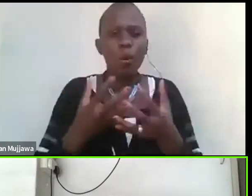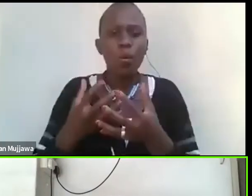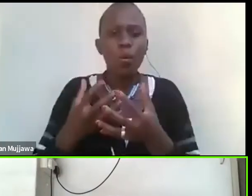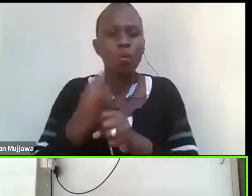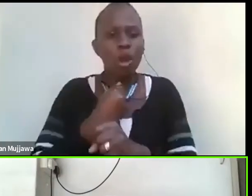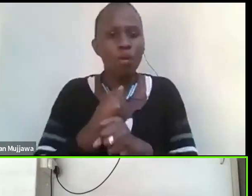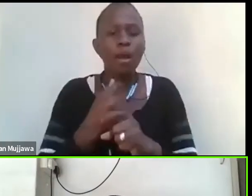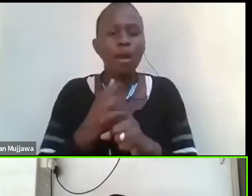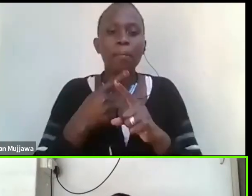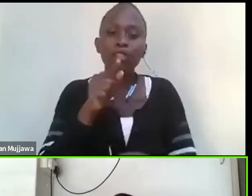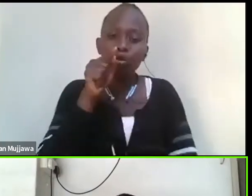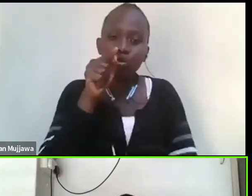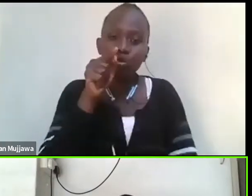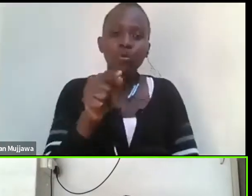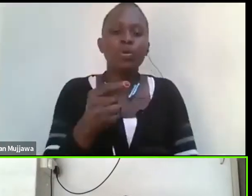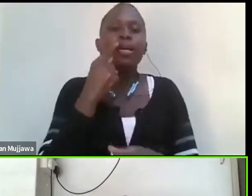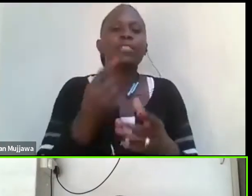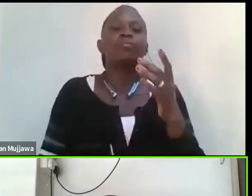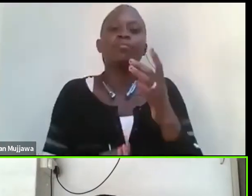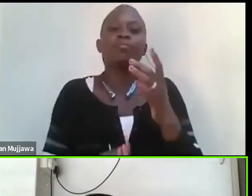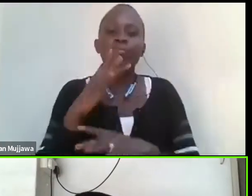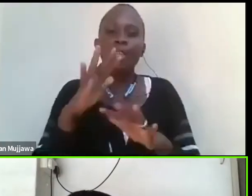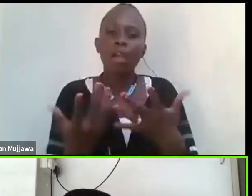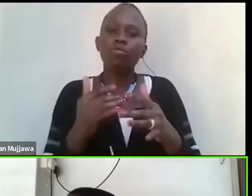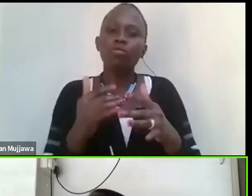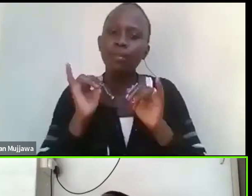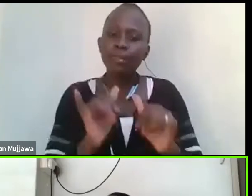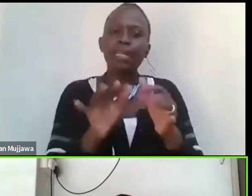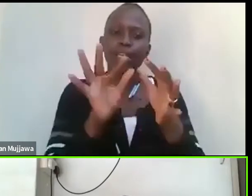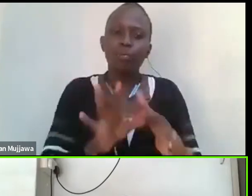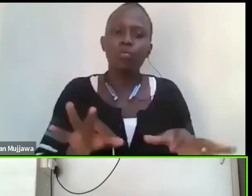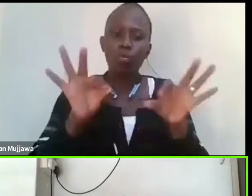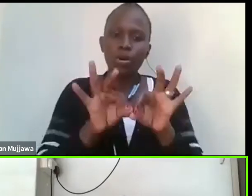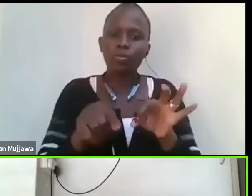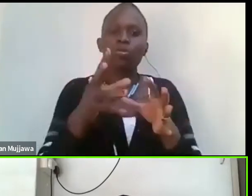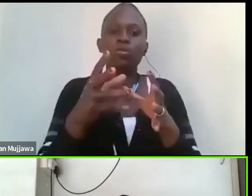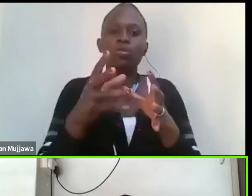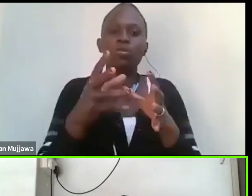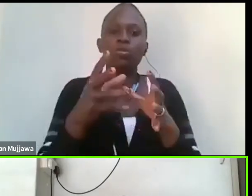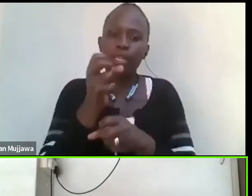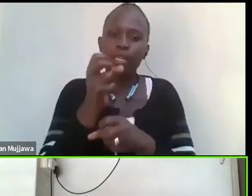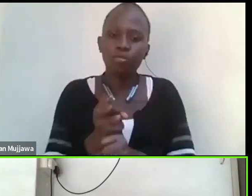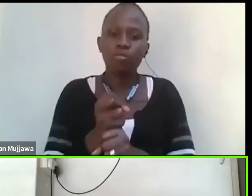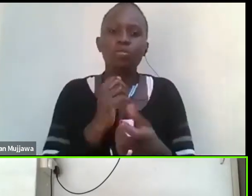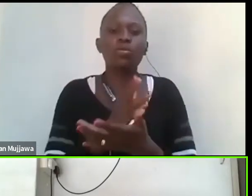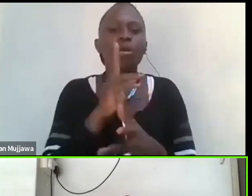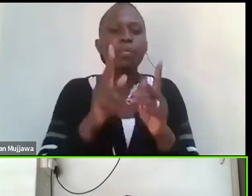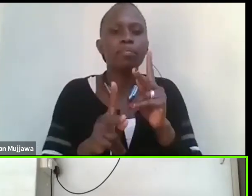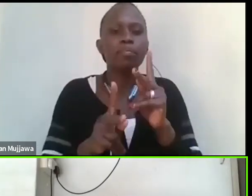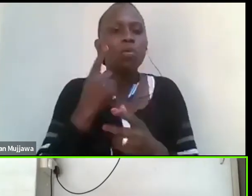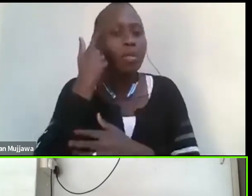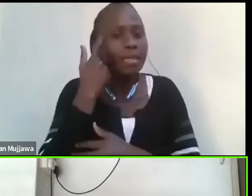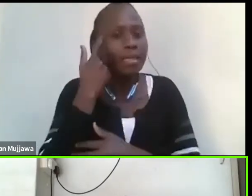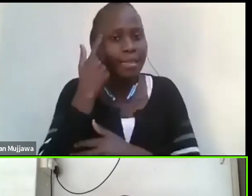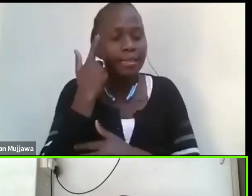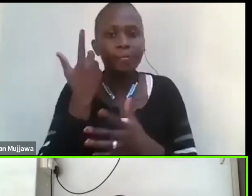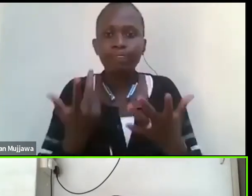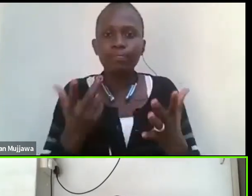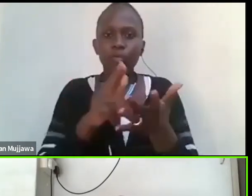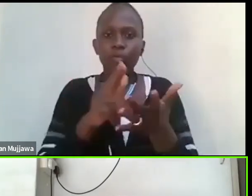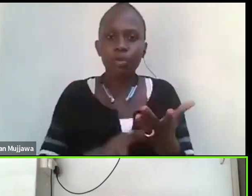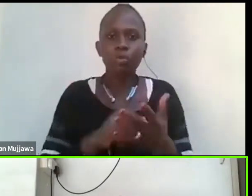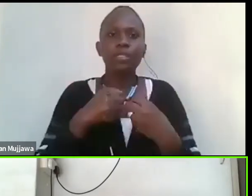employee of an organization, how can you stay relevant to the organization? And this has made people to think, to challenge the status quo, to innovate.